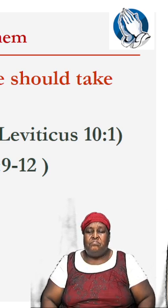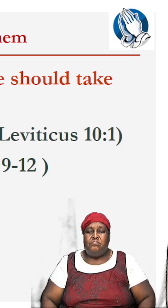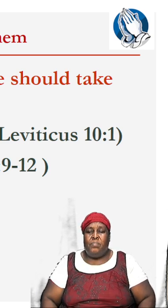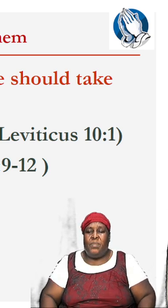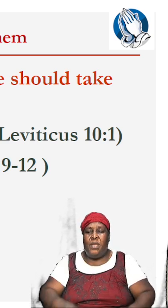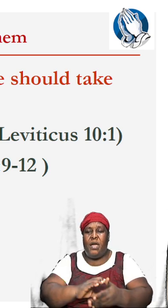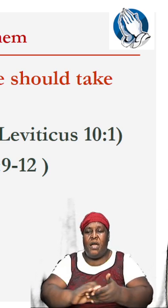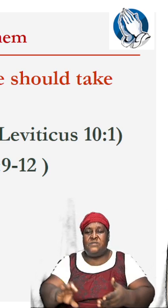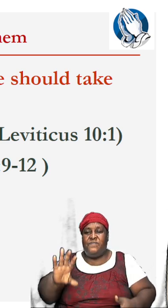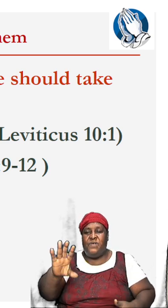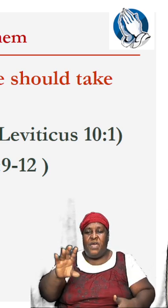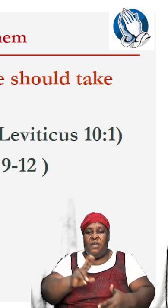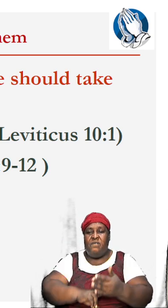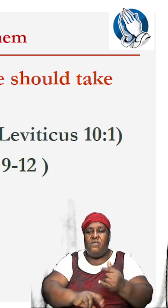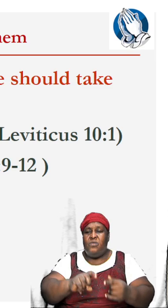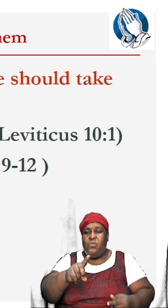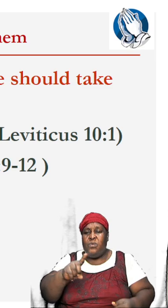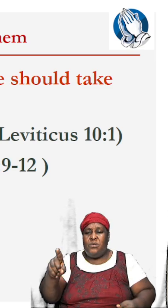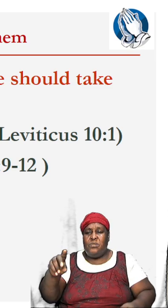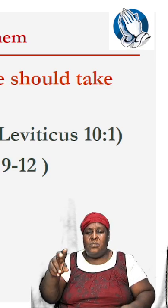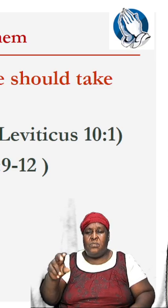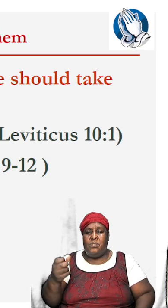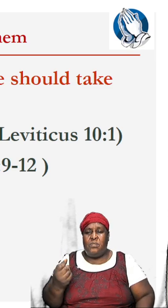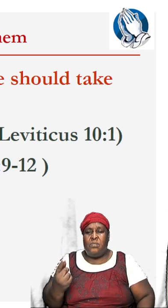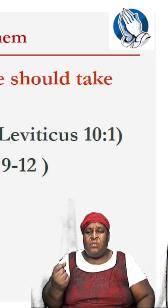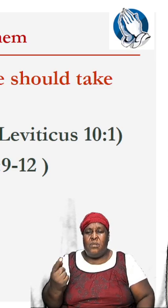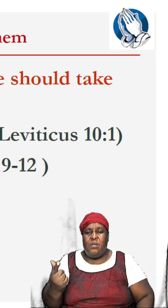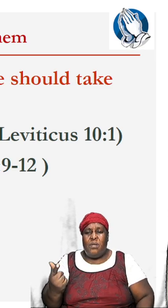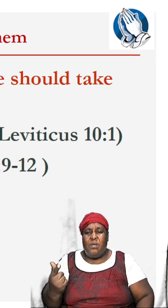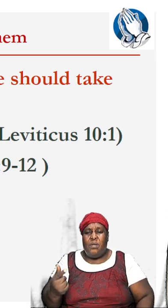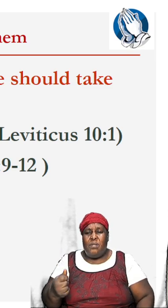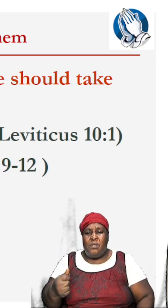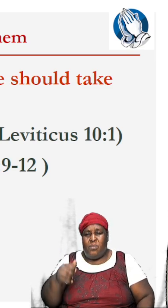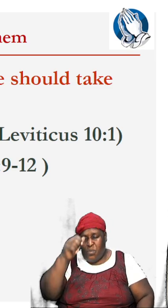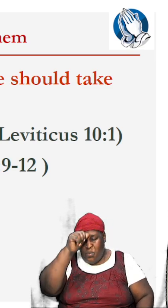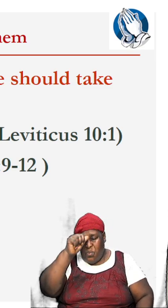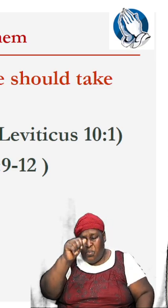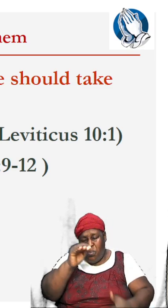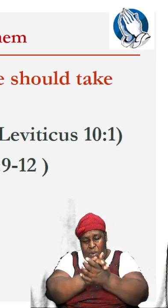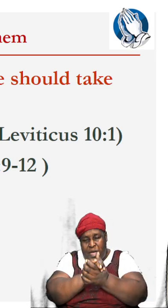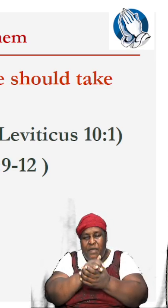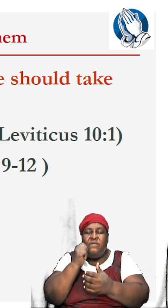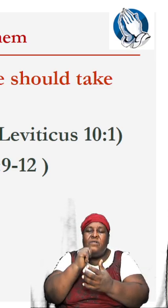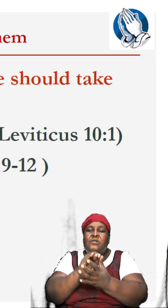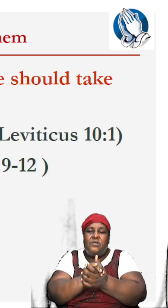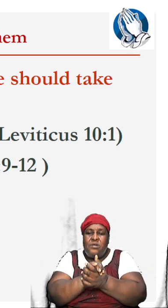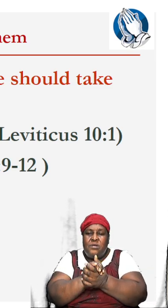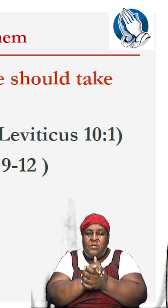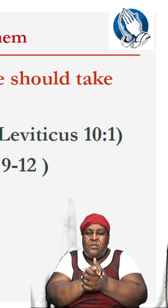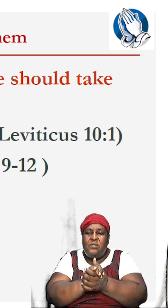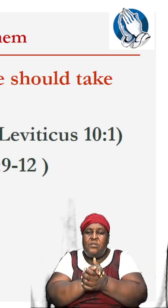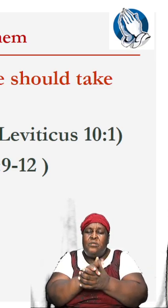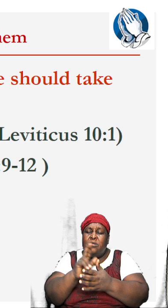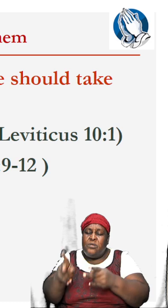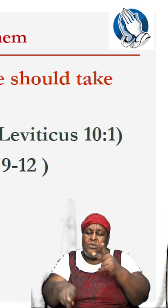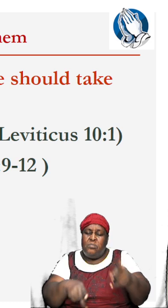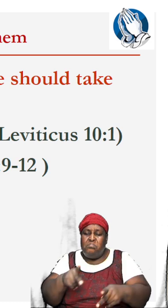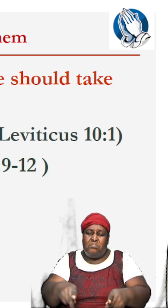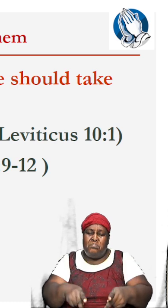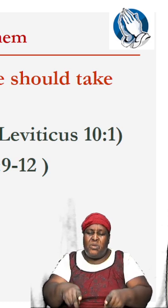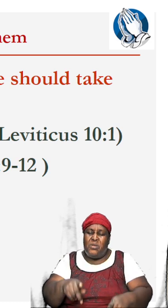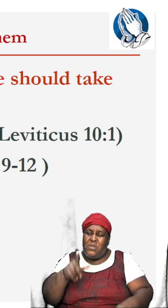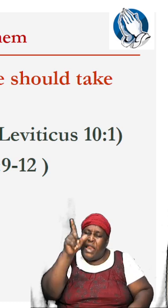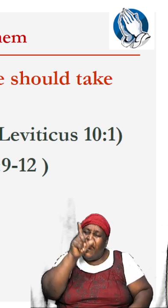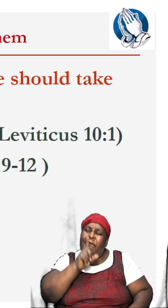11. There was a person that was called Ananias and Sapphira. And these two people decided that they were going to